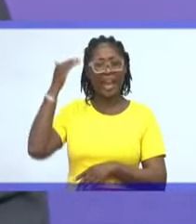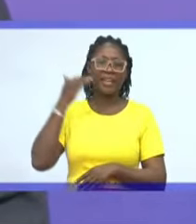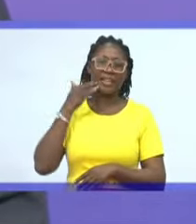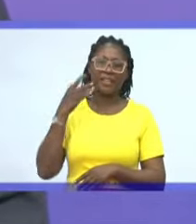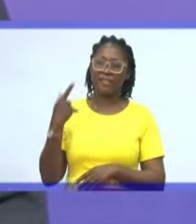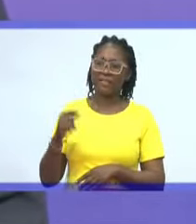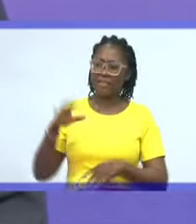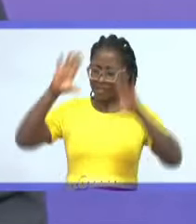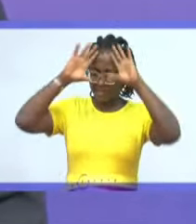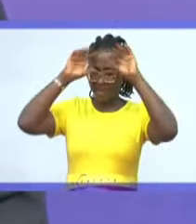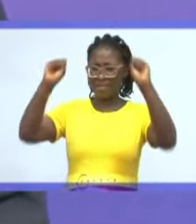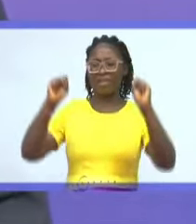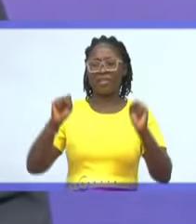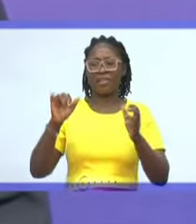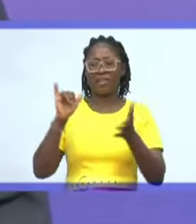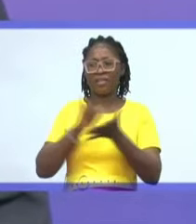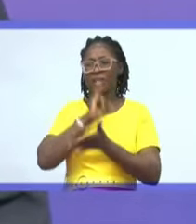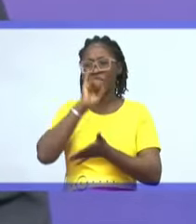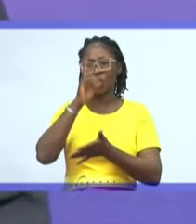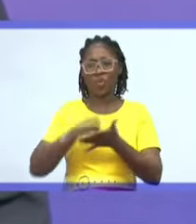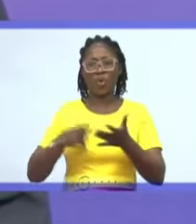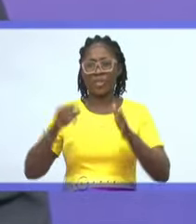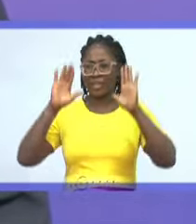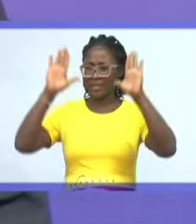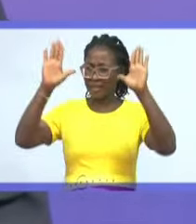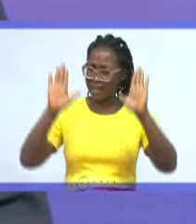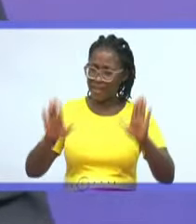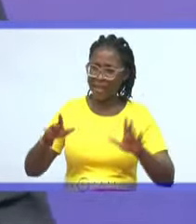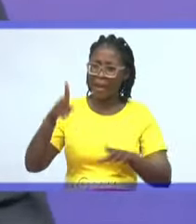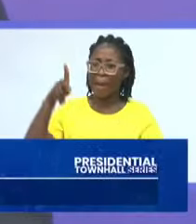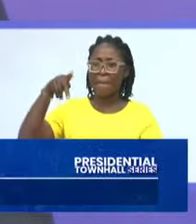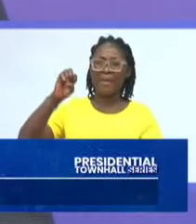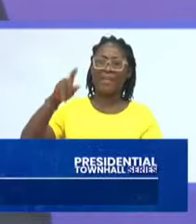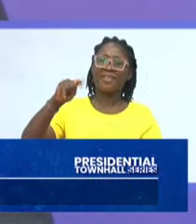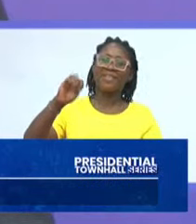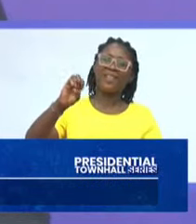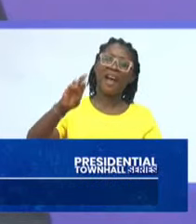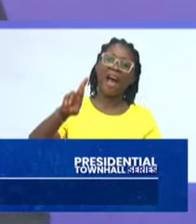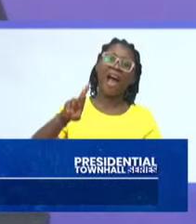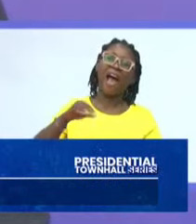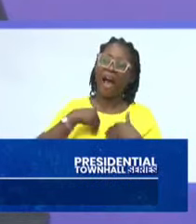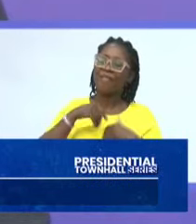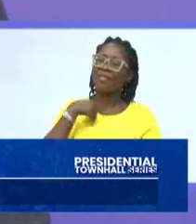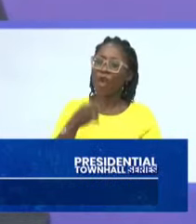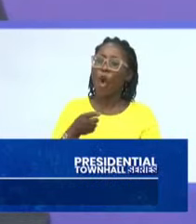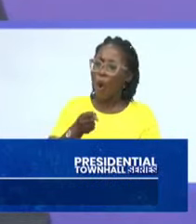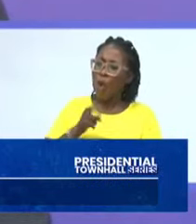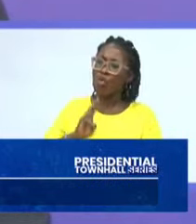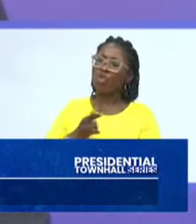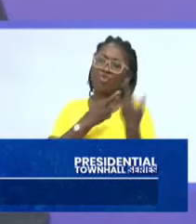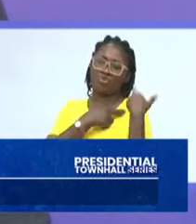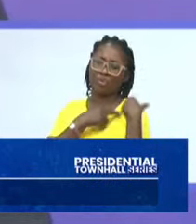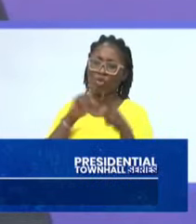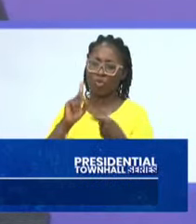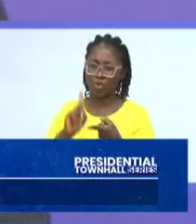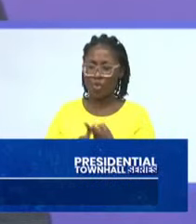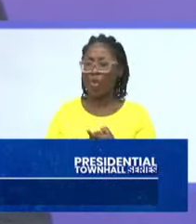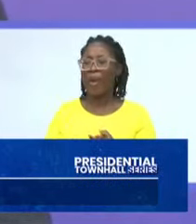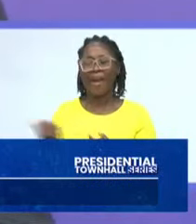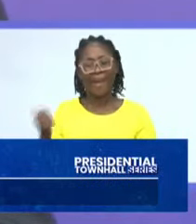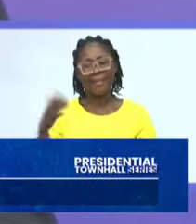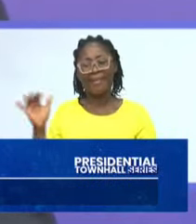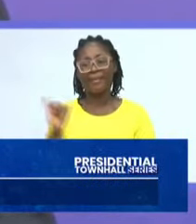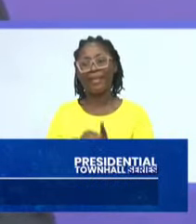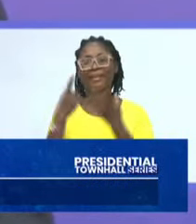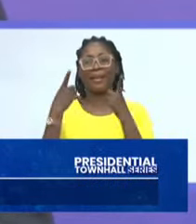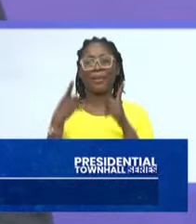president. That's what His Excellency Peter Obi has been saying. Hold us responsible for anything that happens. In the